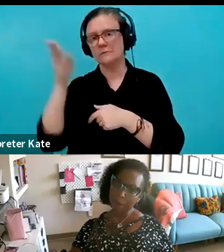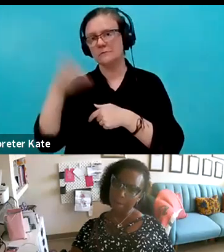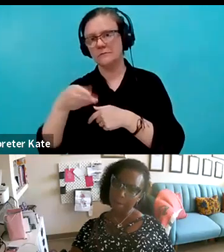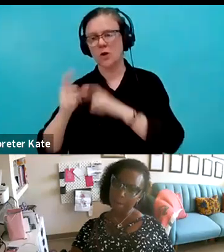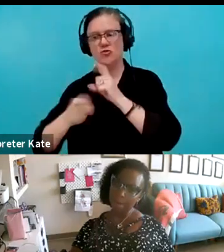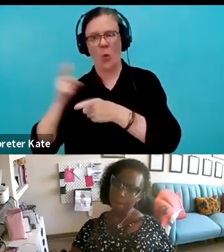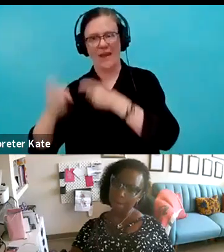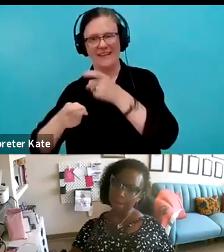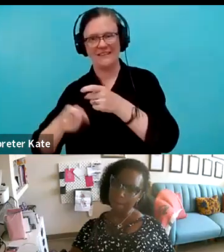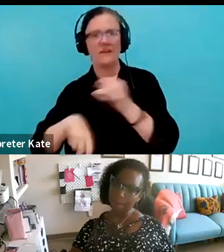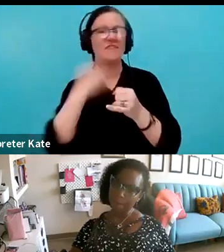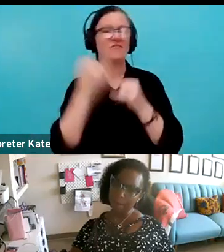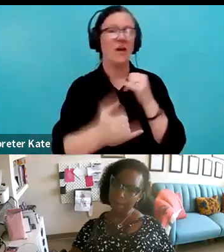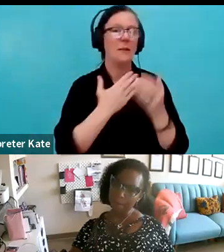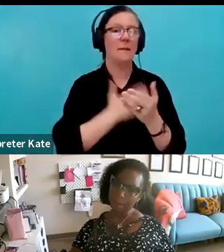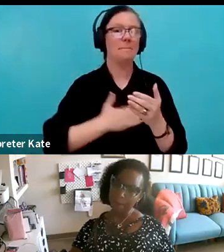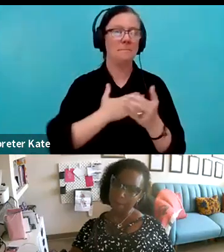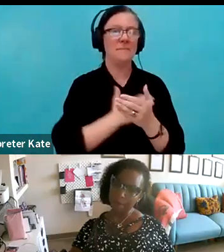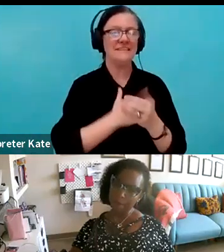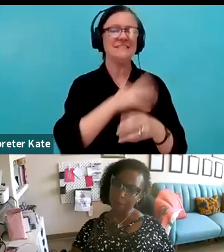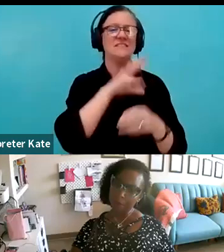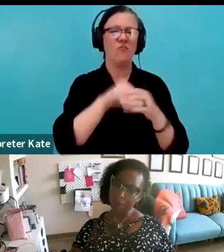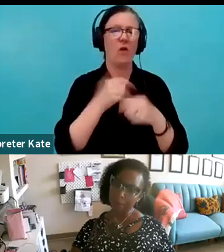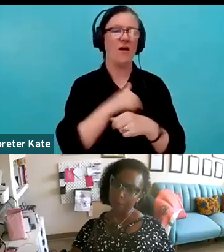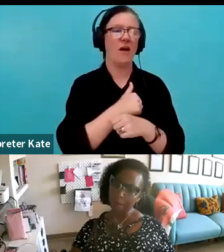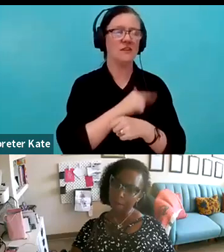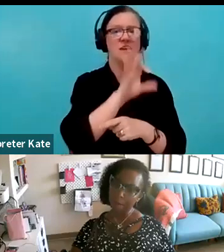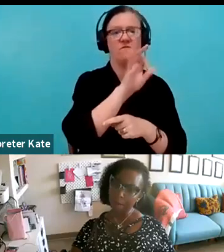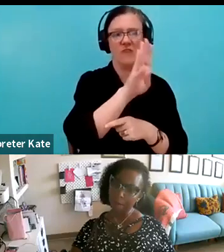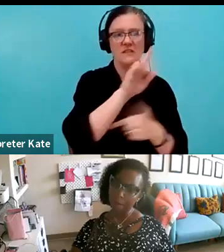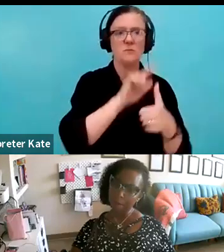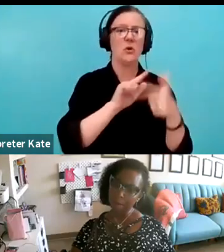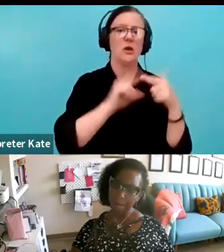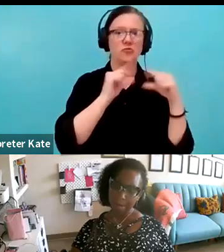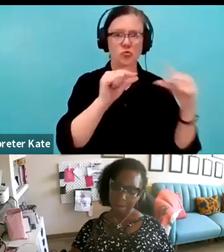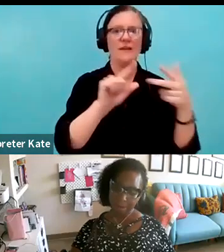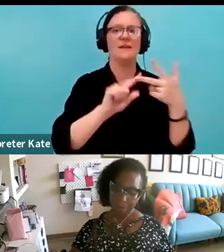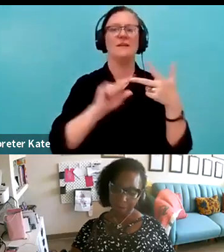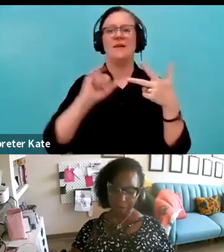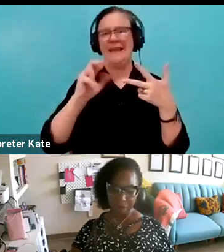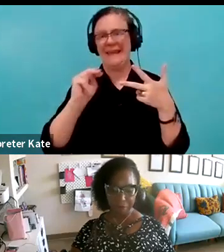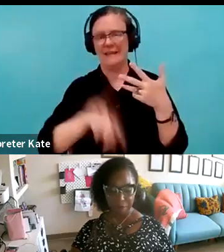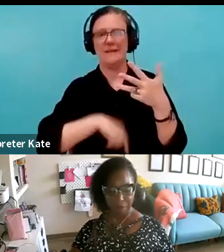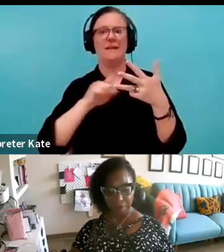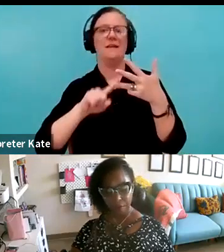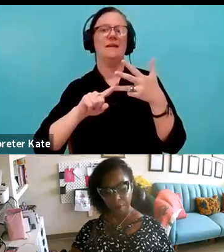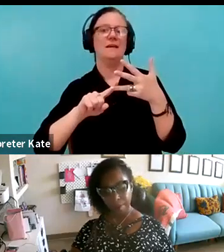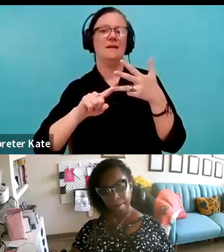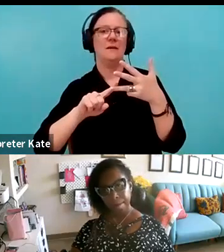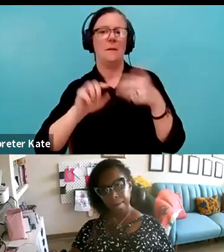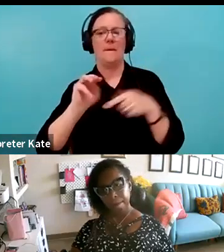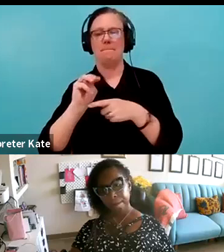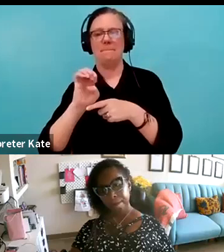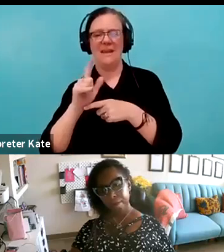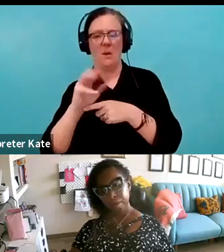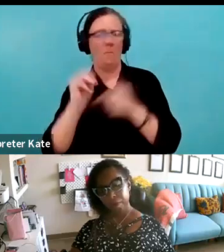ada25chicago.org/donate. And finally, please stay engaged with us. Follow us on social media, Facebook, Twitter, LinkedIn, Medium, all